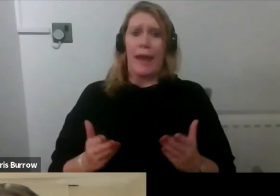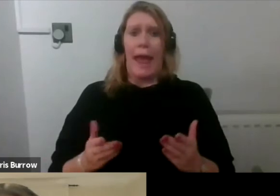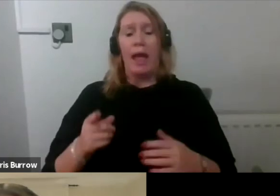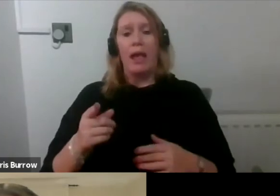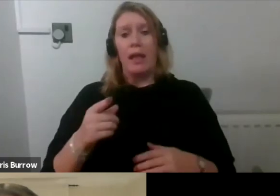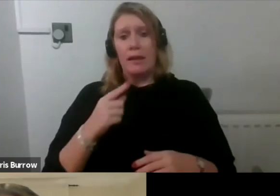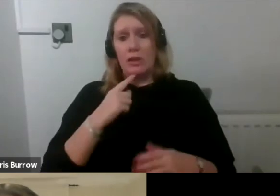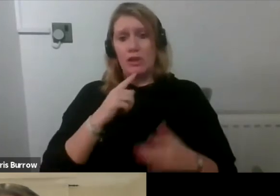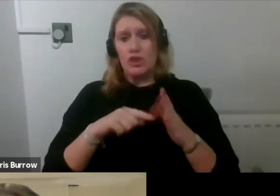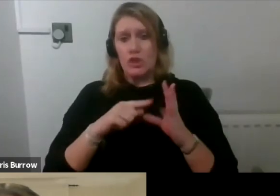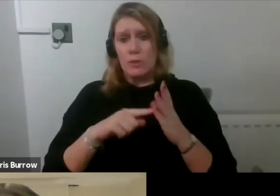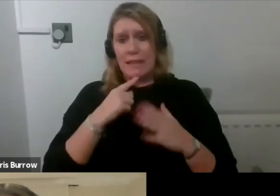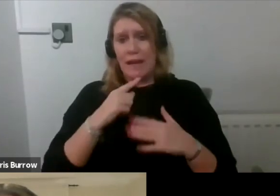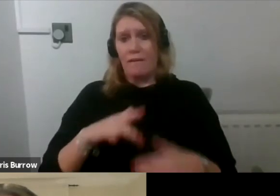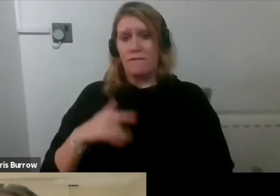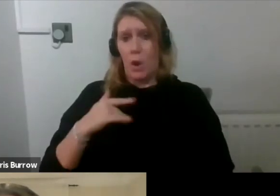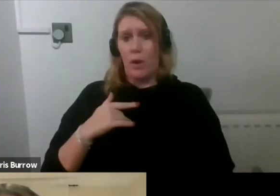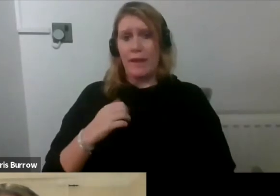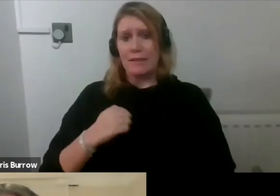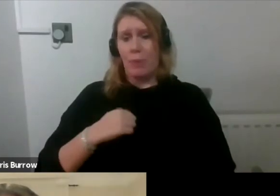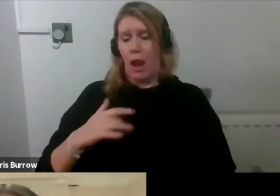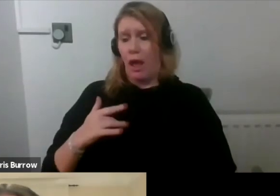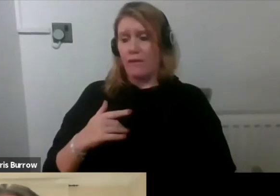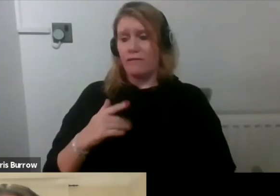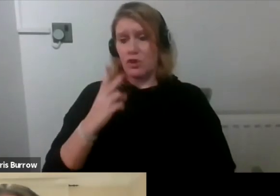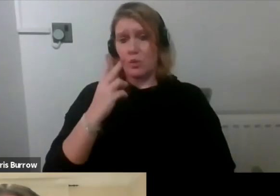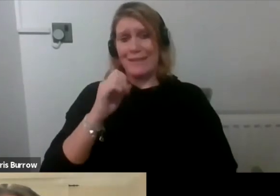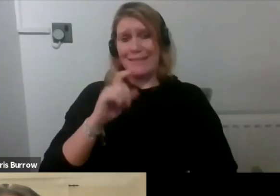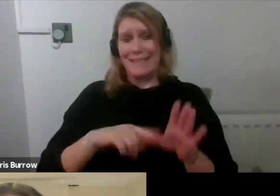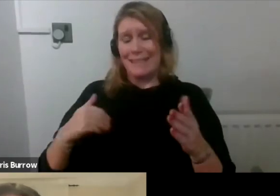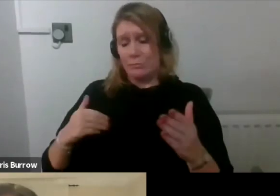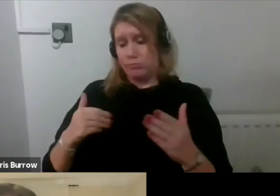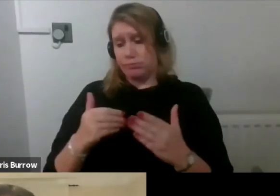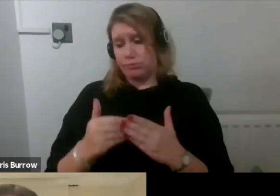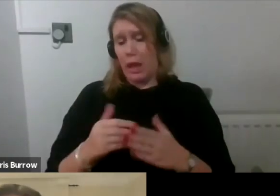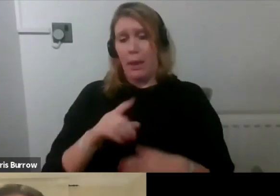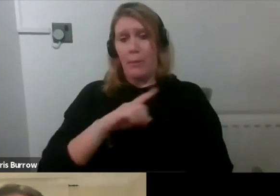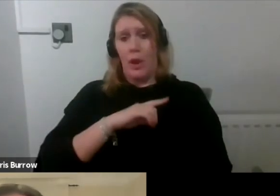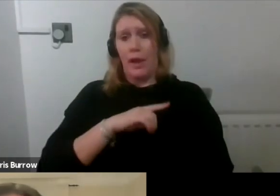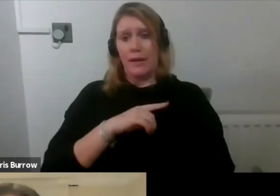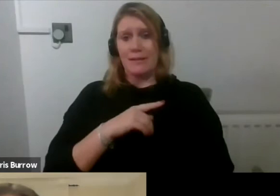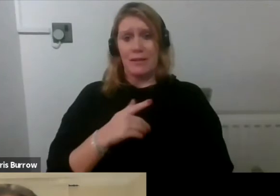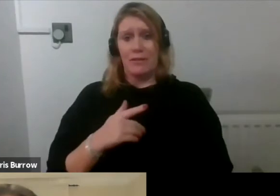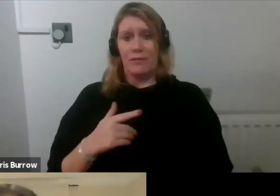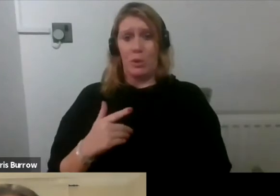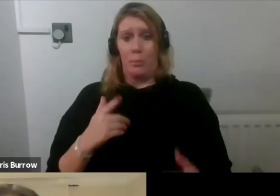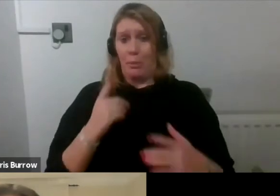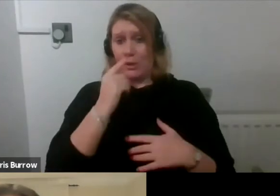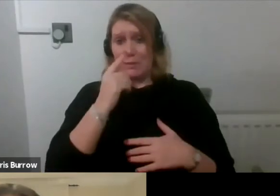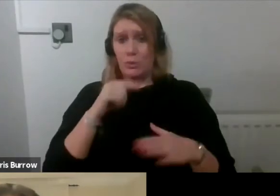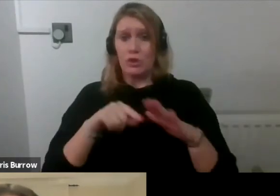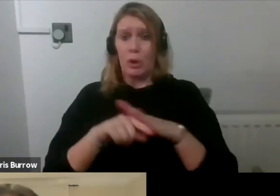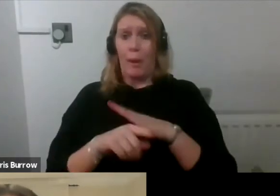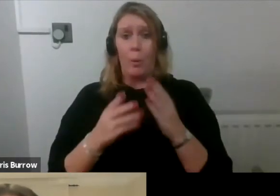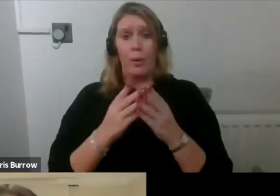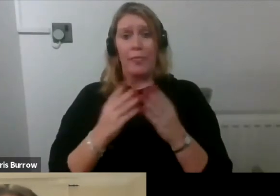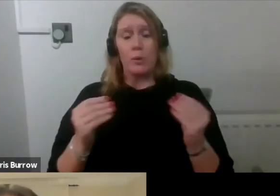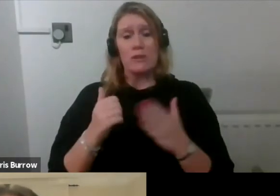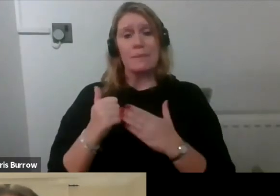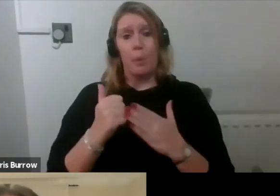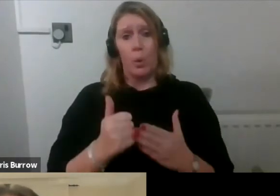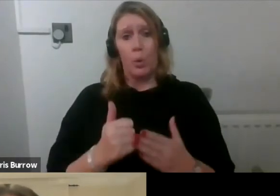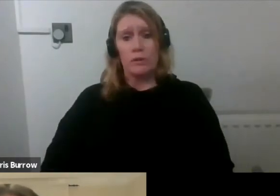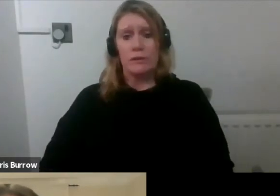my life for the last 20 years, though. I mean, I've been unable to go out for 20 years without support. And it